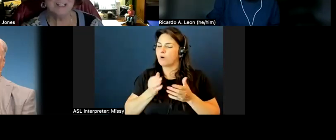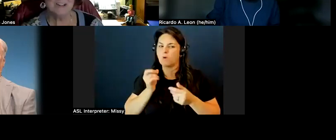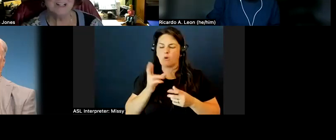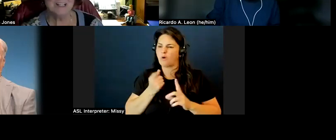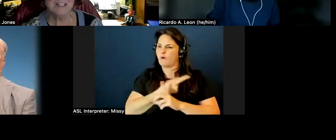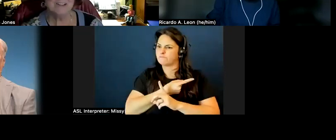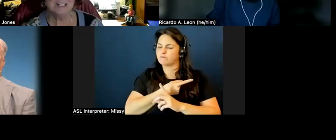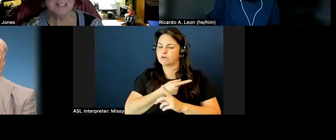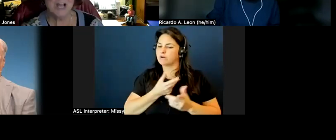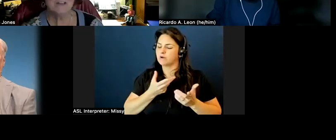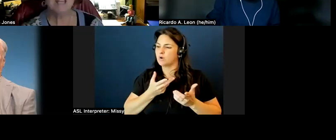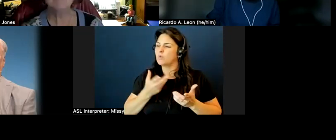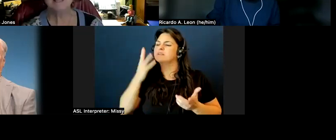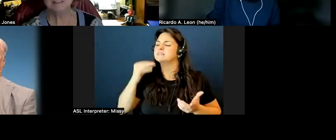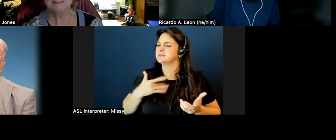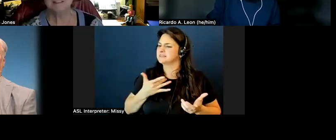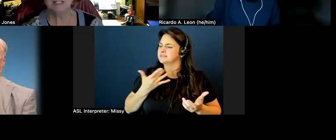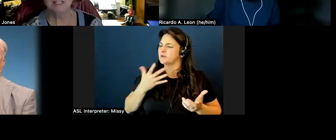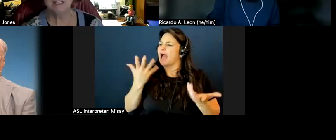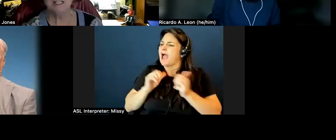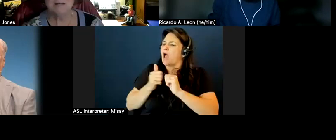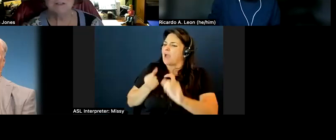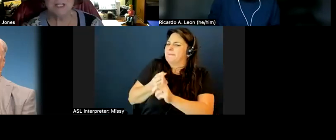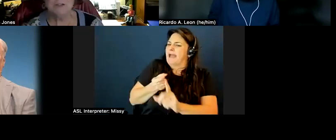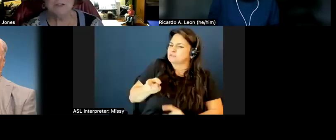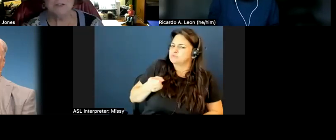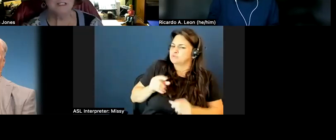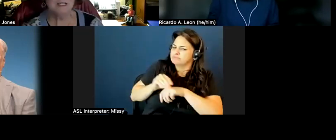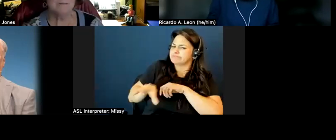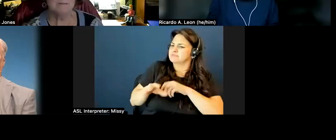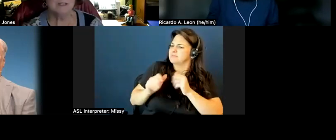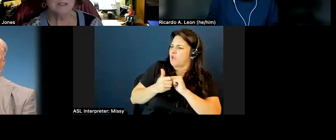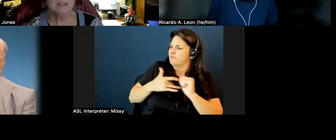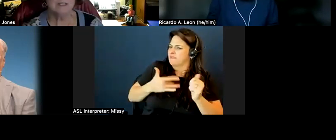or how that impacts somebody, so that you can really,